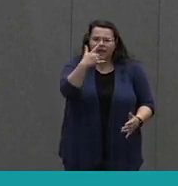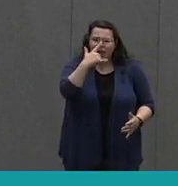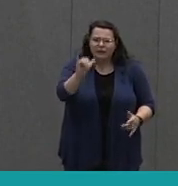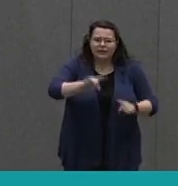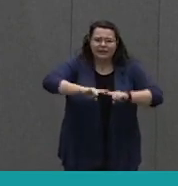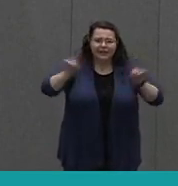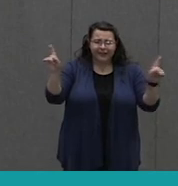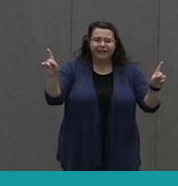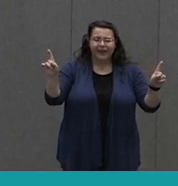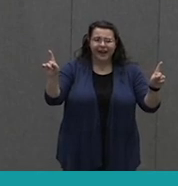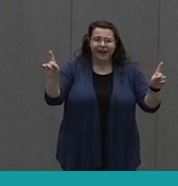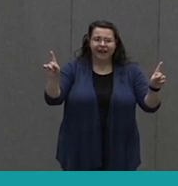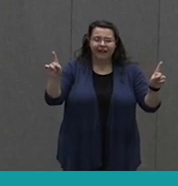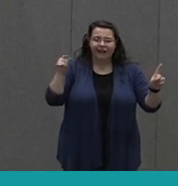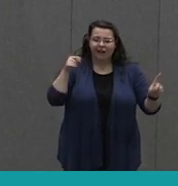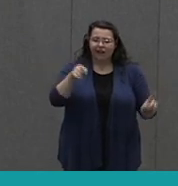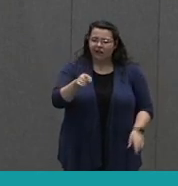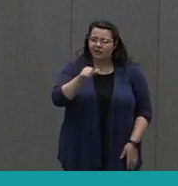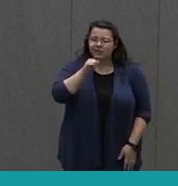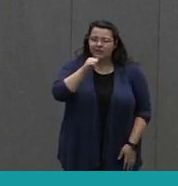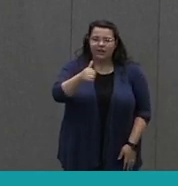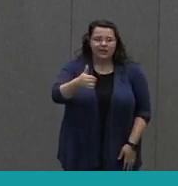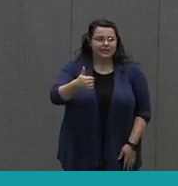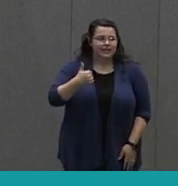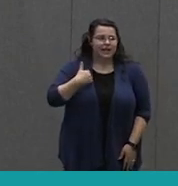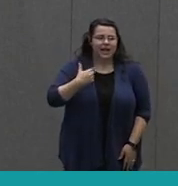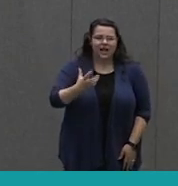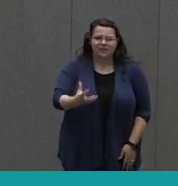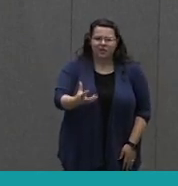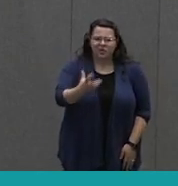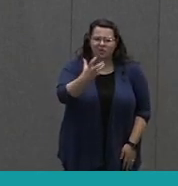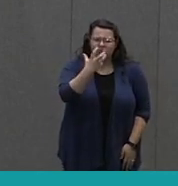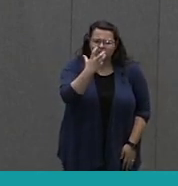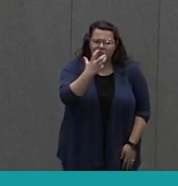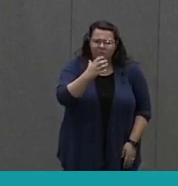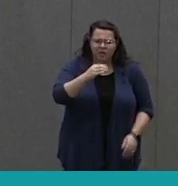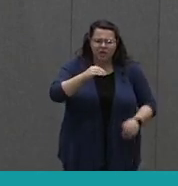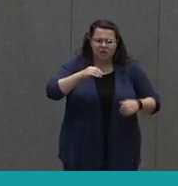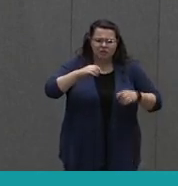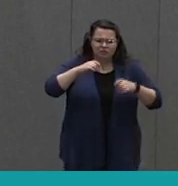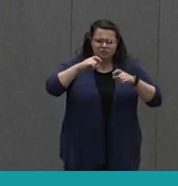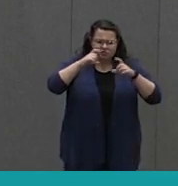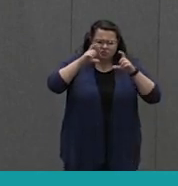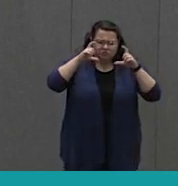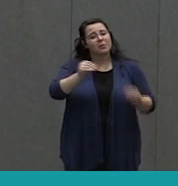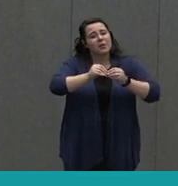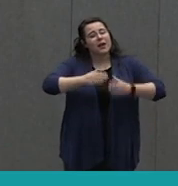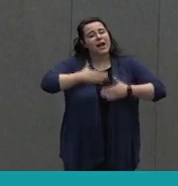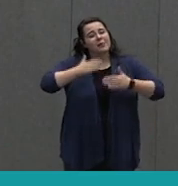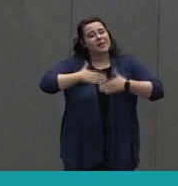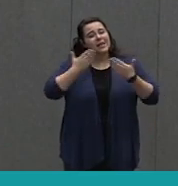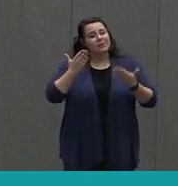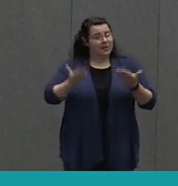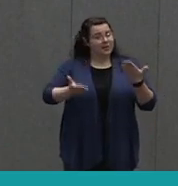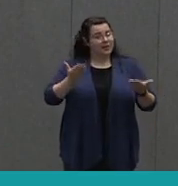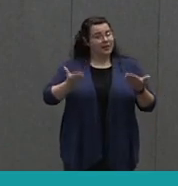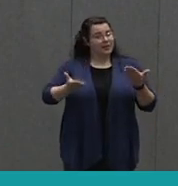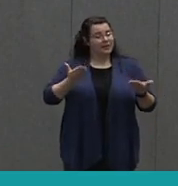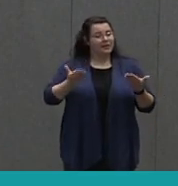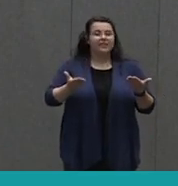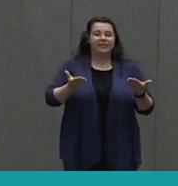on. That's a nice idea. You might think about that if you don't have one already. I call it a place to calm